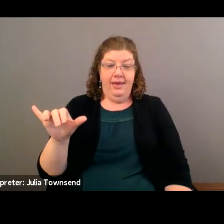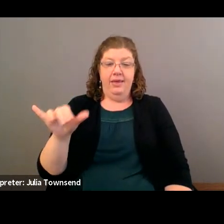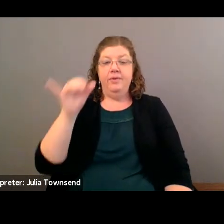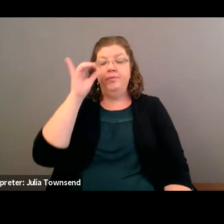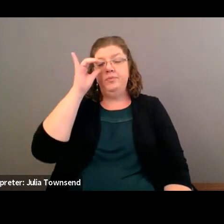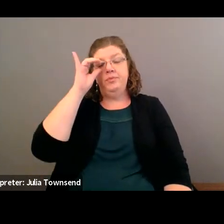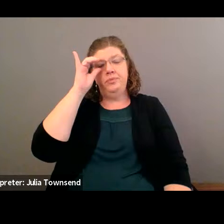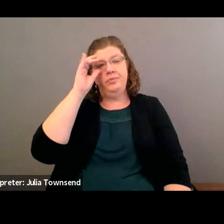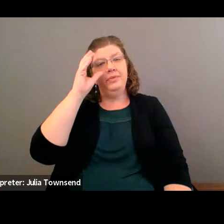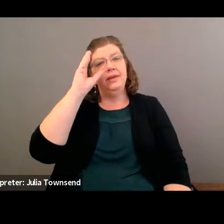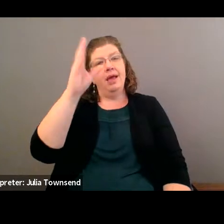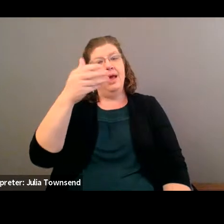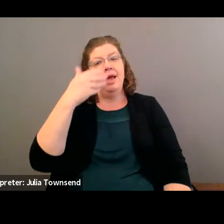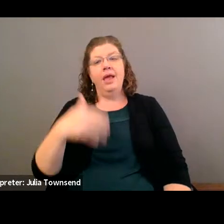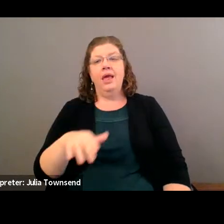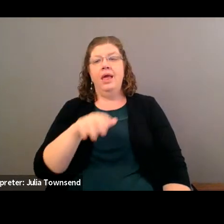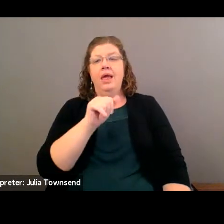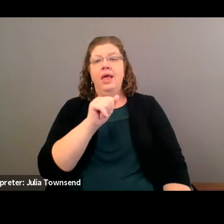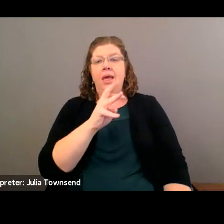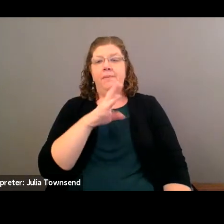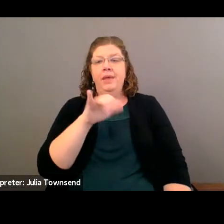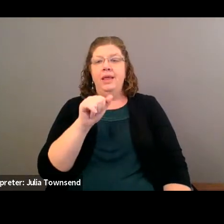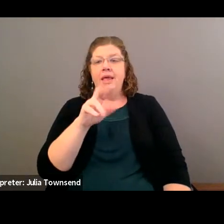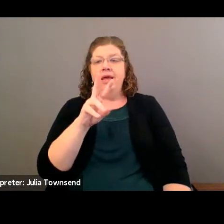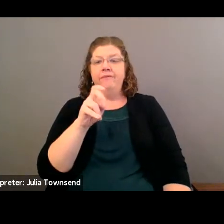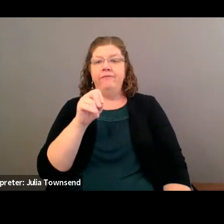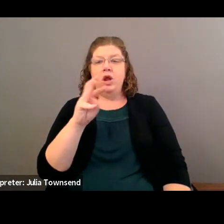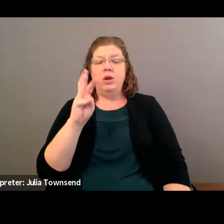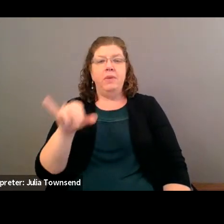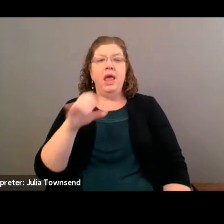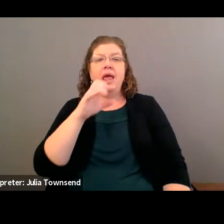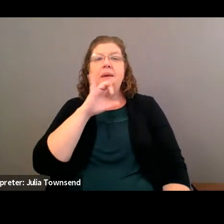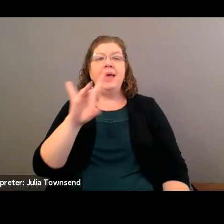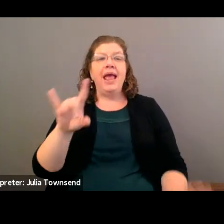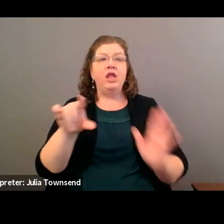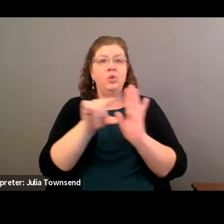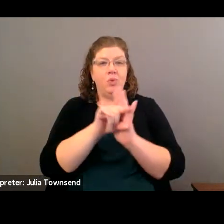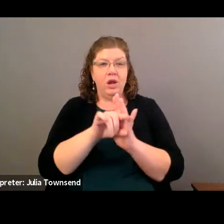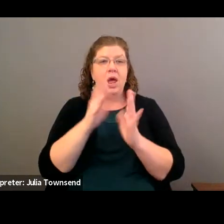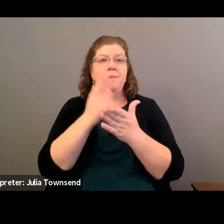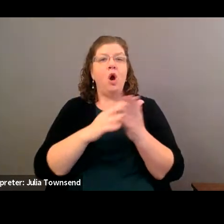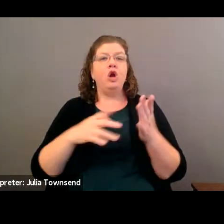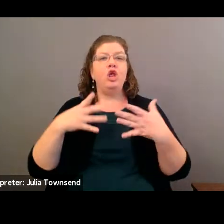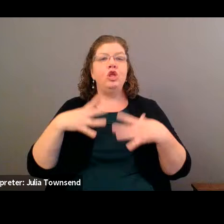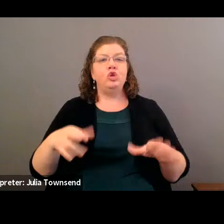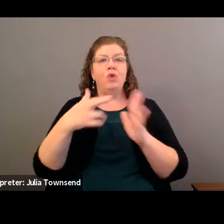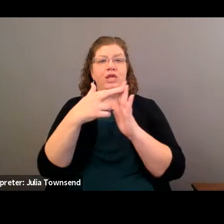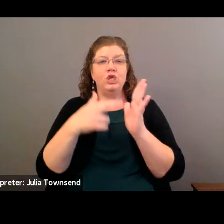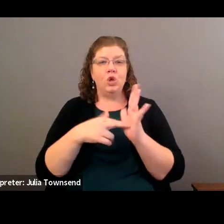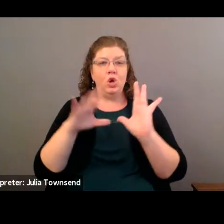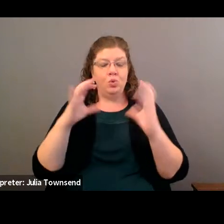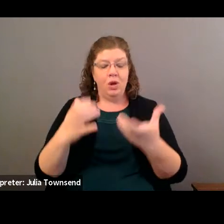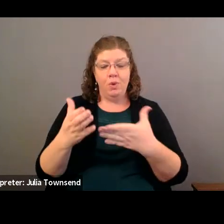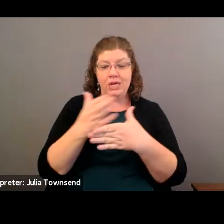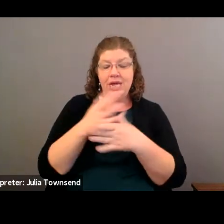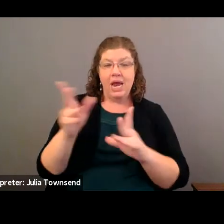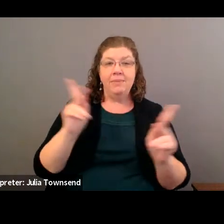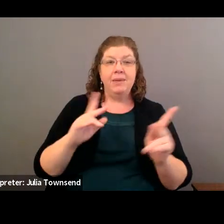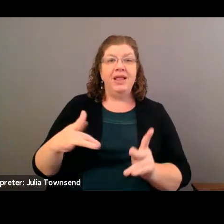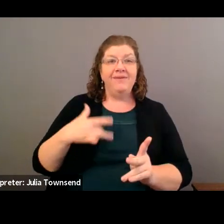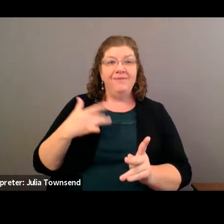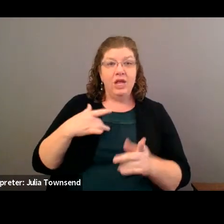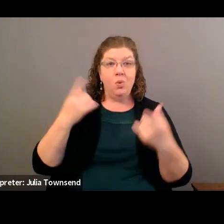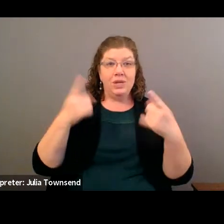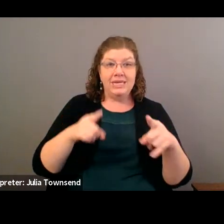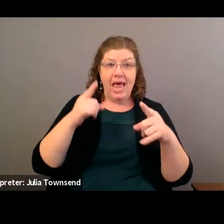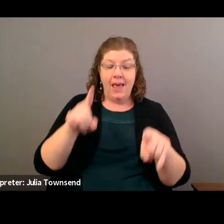Hi, I am Amelia Vandermay, and I'm also an 8th grader at GV and part of the dress code group. So we've shared how people are feeling and what's happening, and now